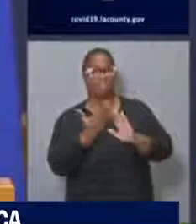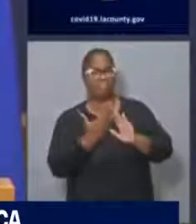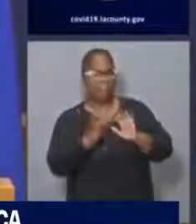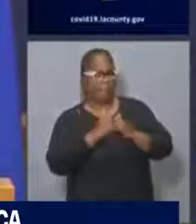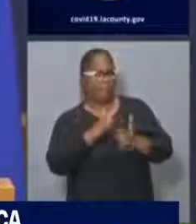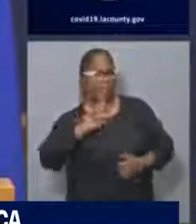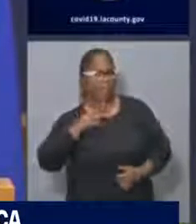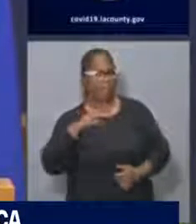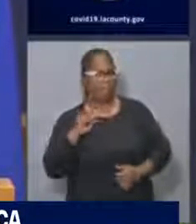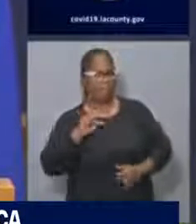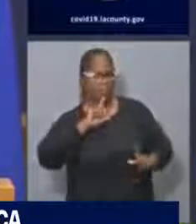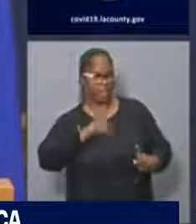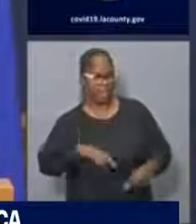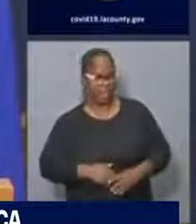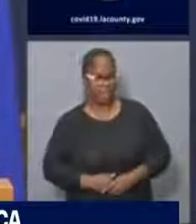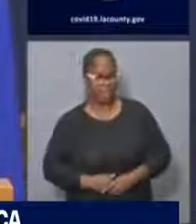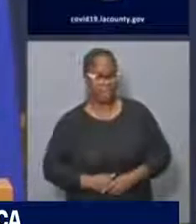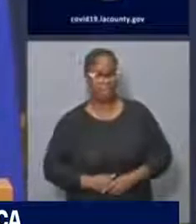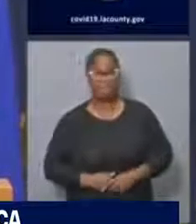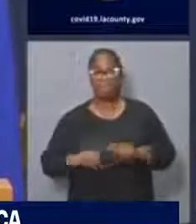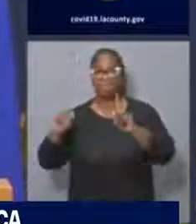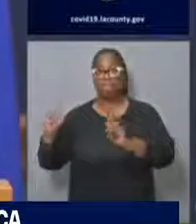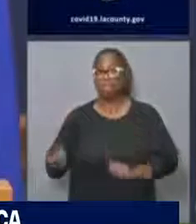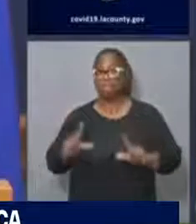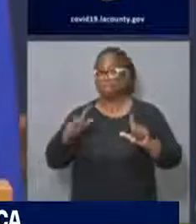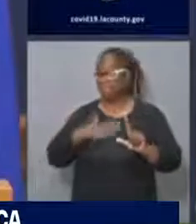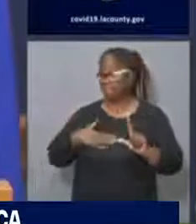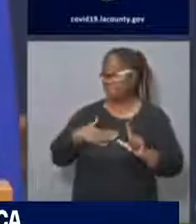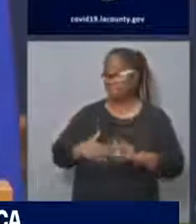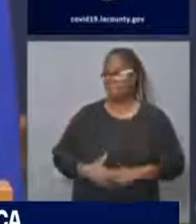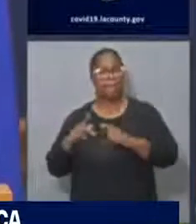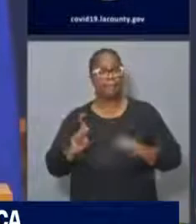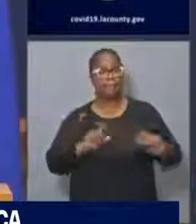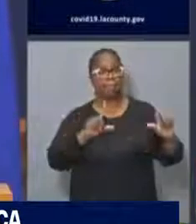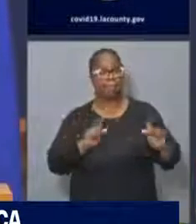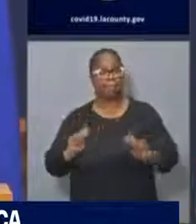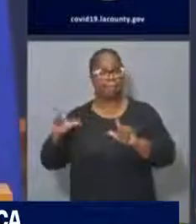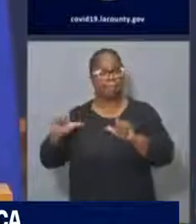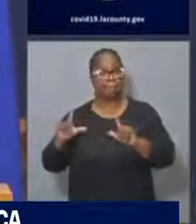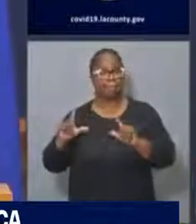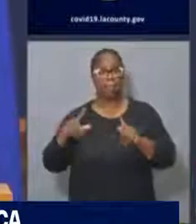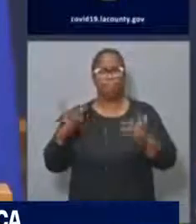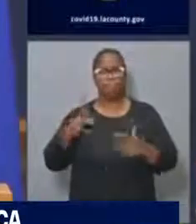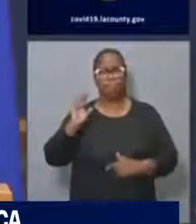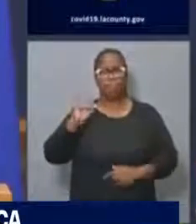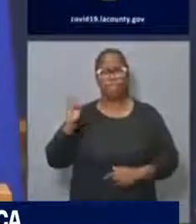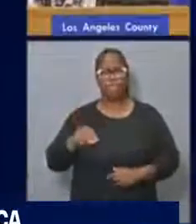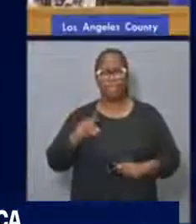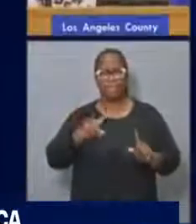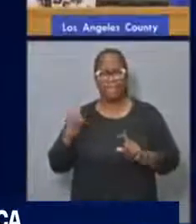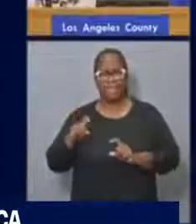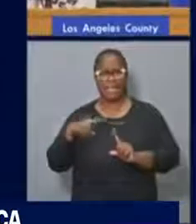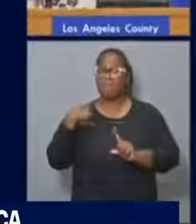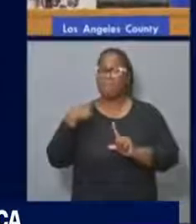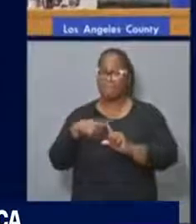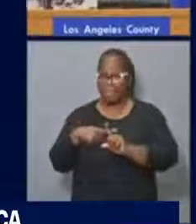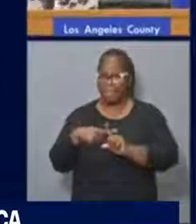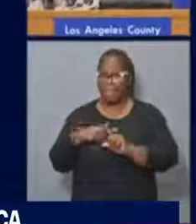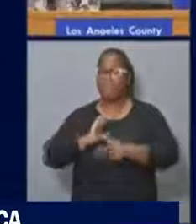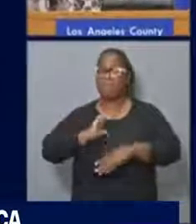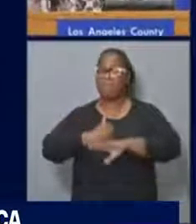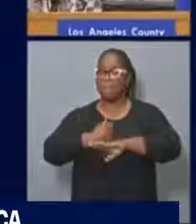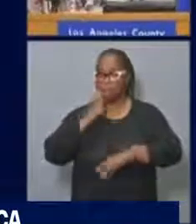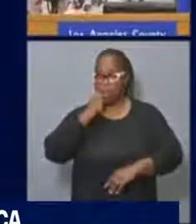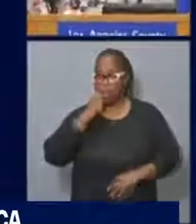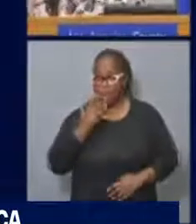perspective. The next two slides, if you'll turn on the slides, the next two slides tests that are positive by race and economic status. And